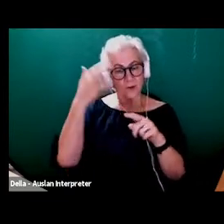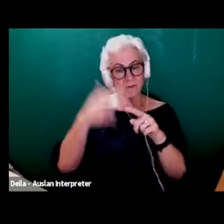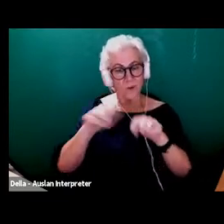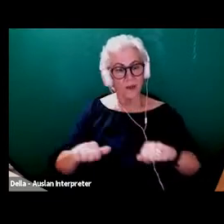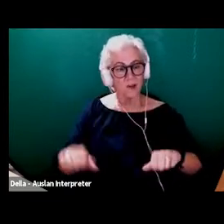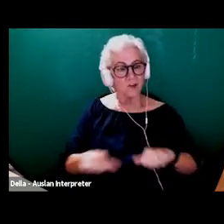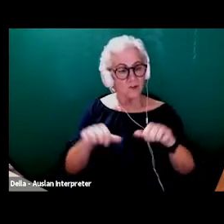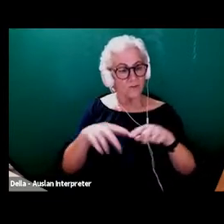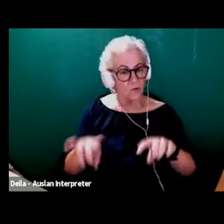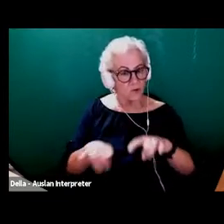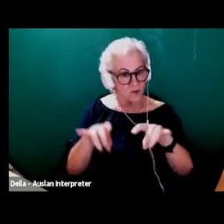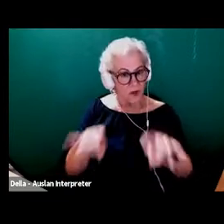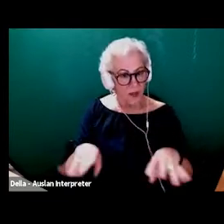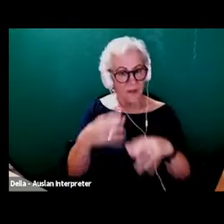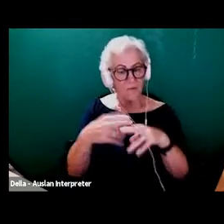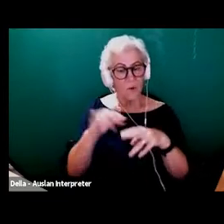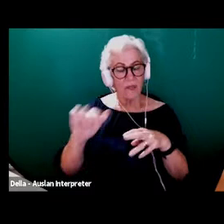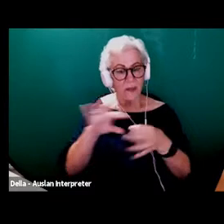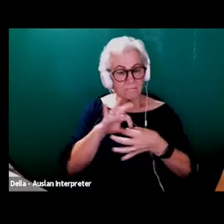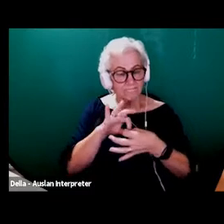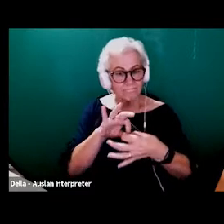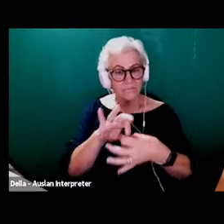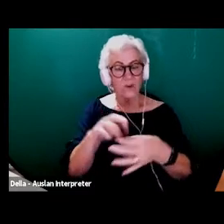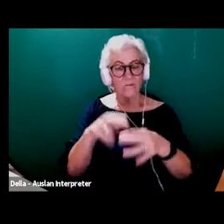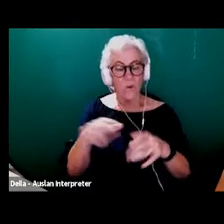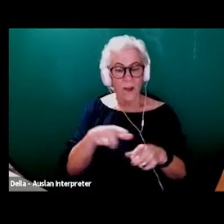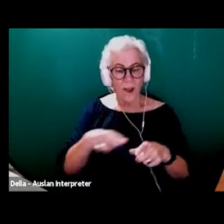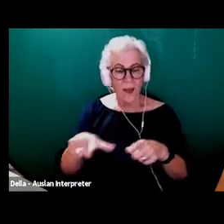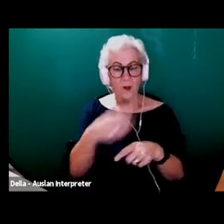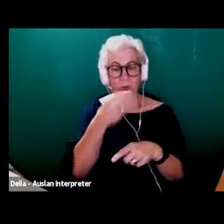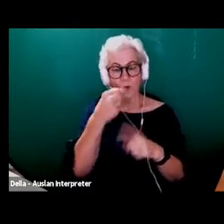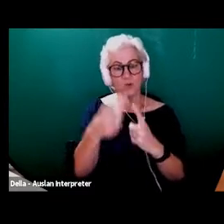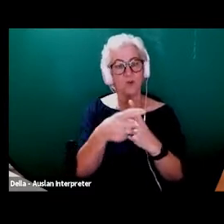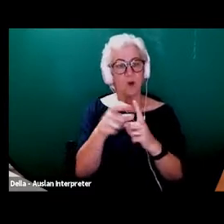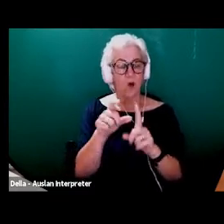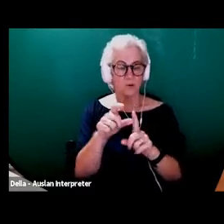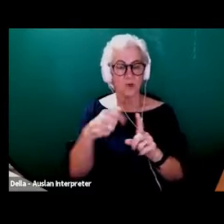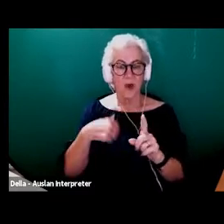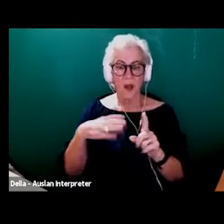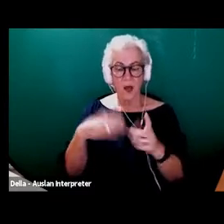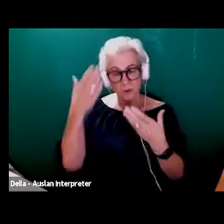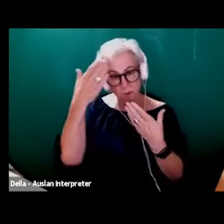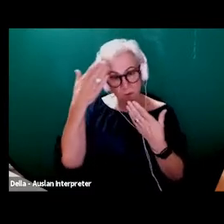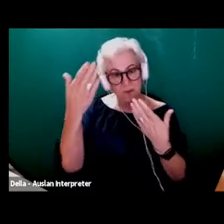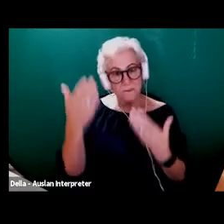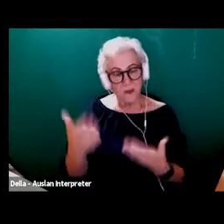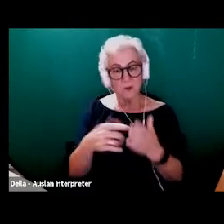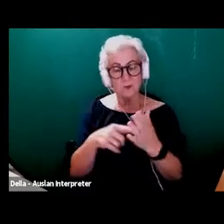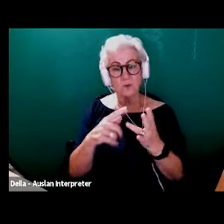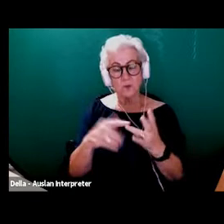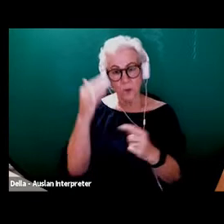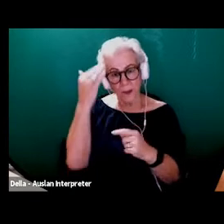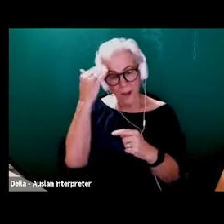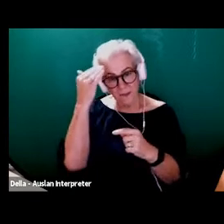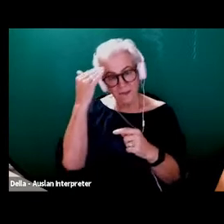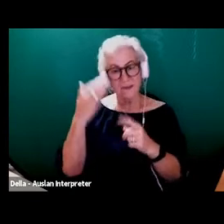and recognise their continuing connection to land, waters and culture. I'd like to pay my respects to elders past,